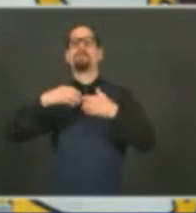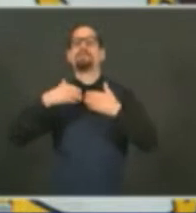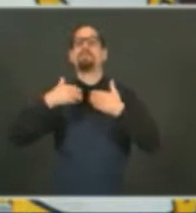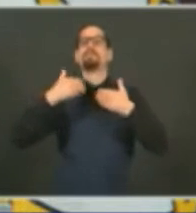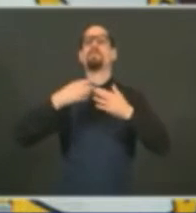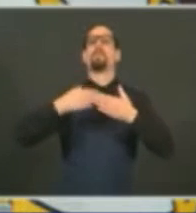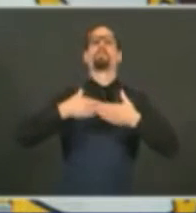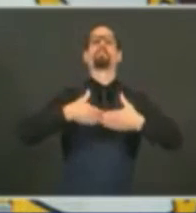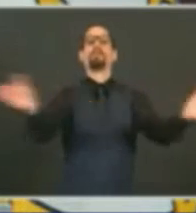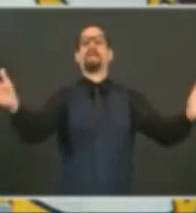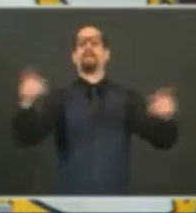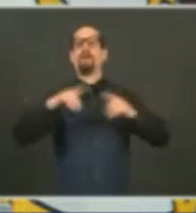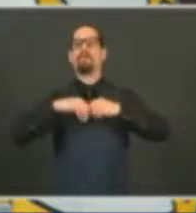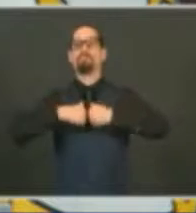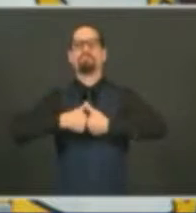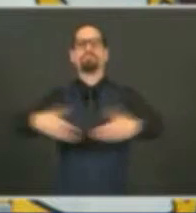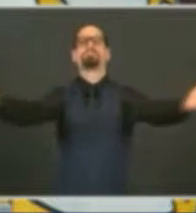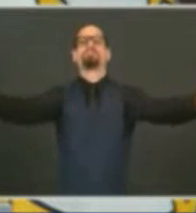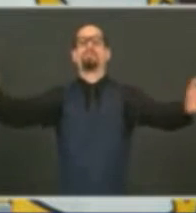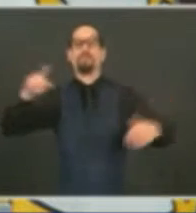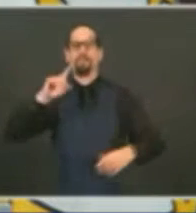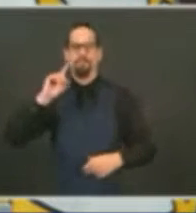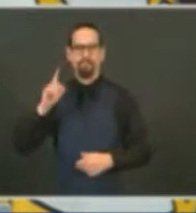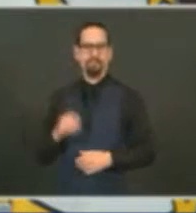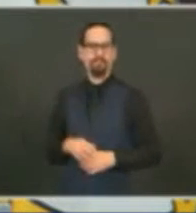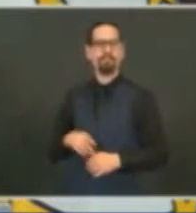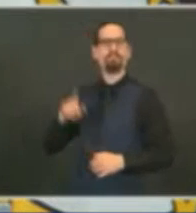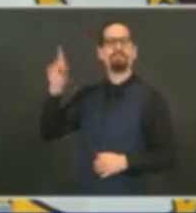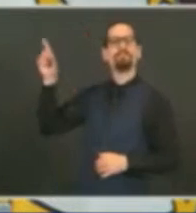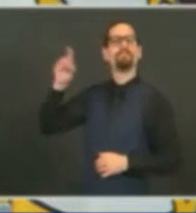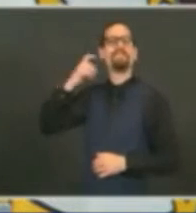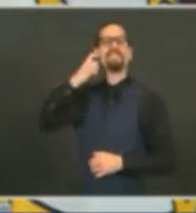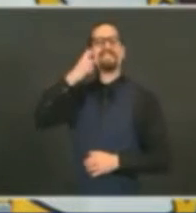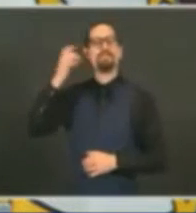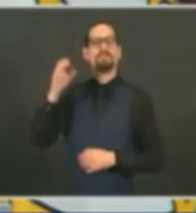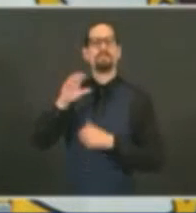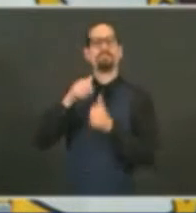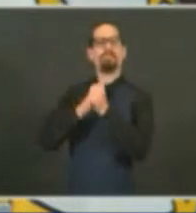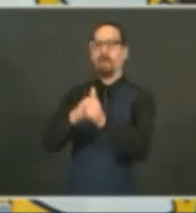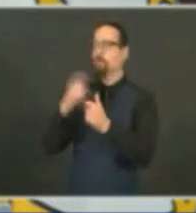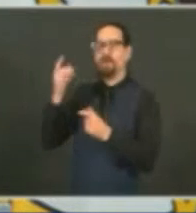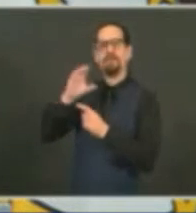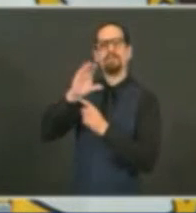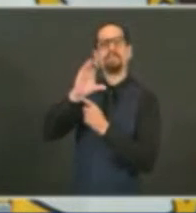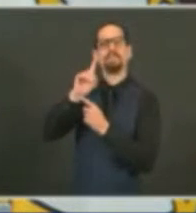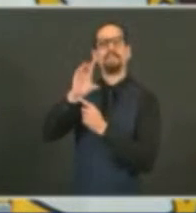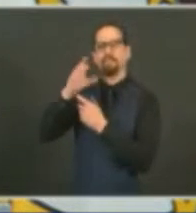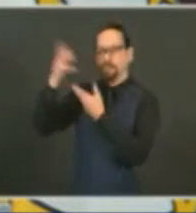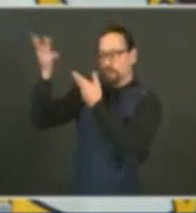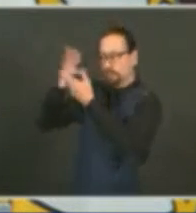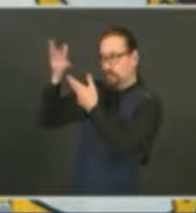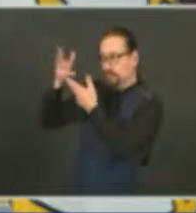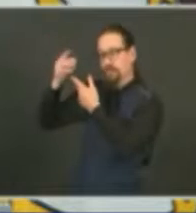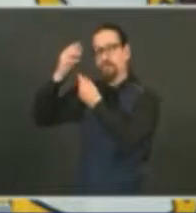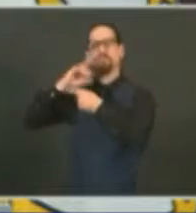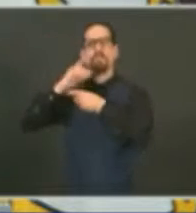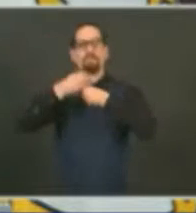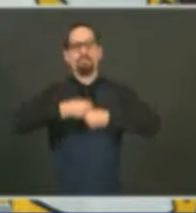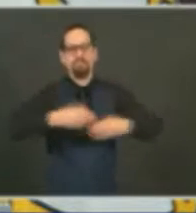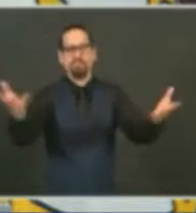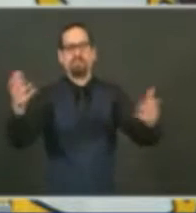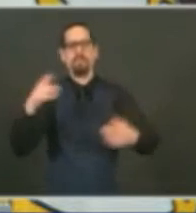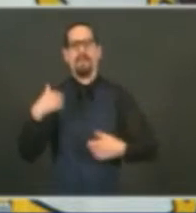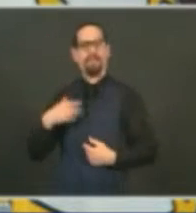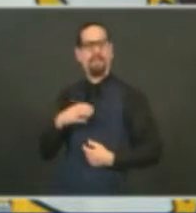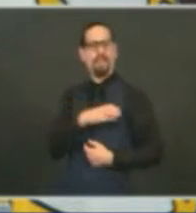ongoing guidance that they're putting out. We have a Rhode Island vaccine subcommittee, and they're overseeing the planning process for Rhode Island, and I'm